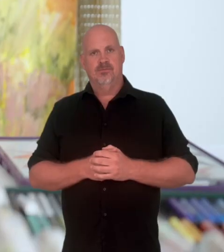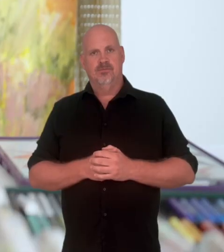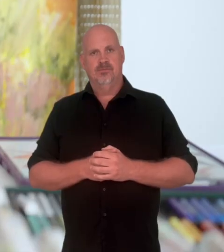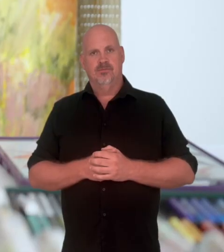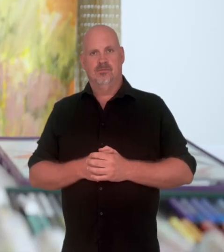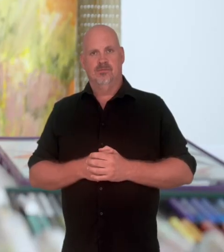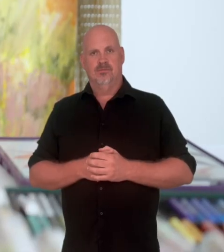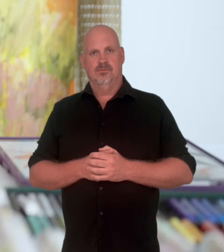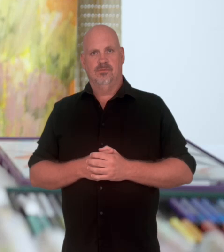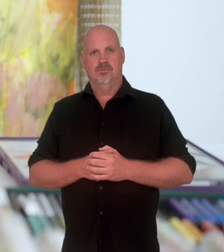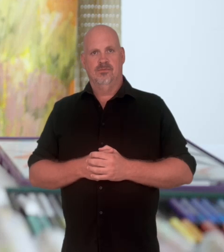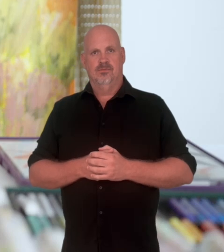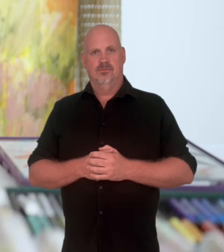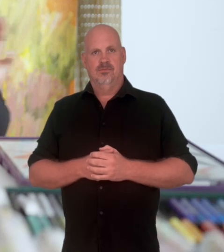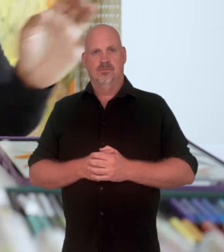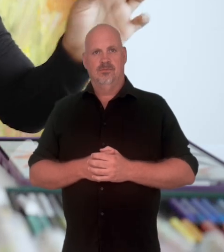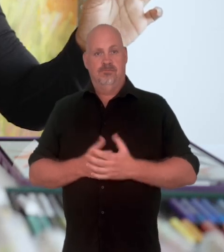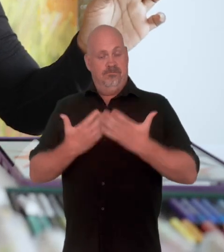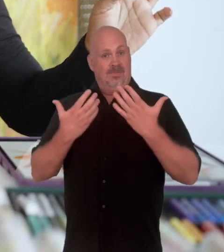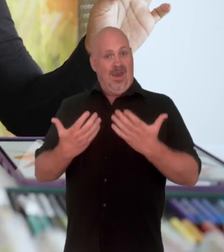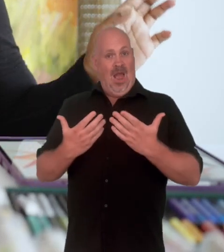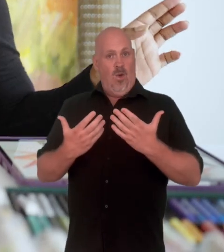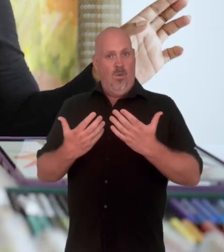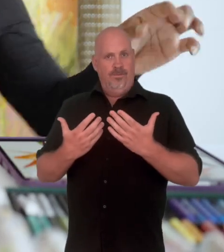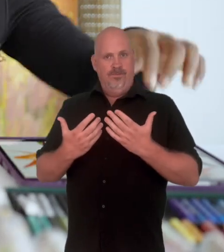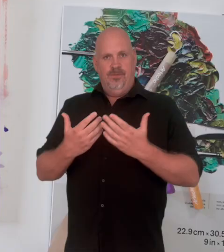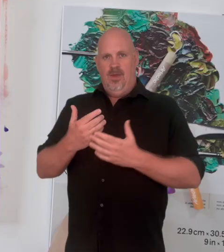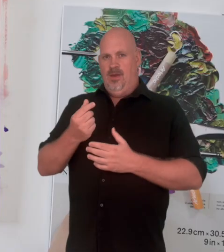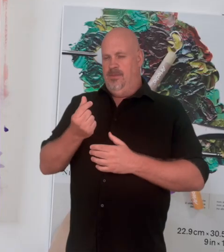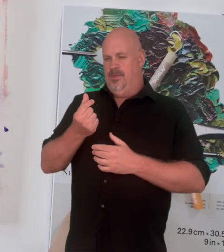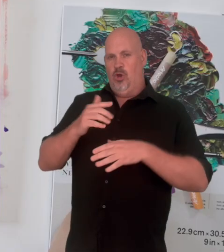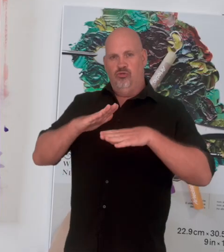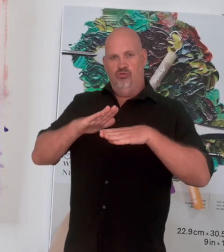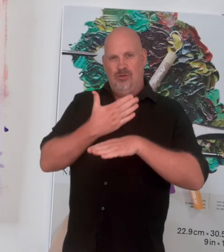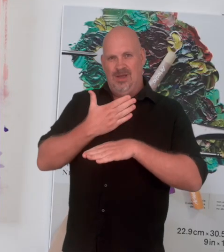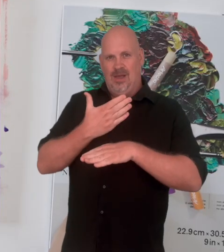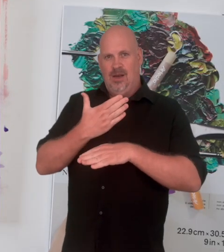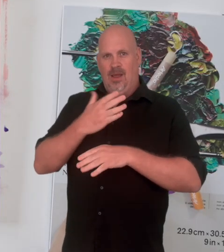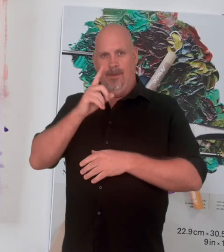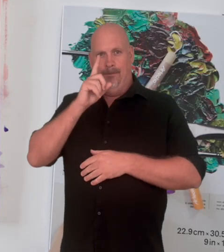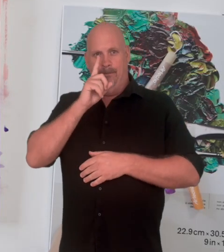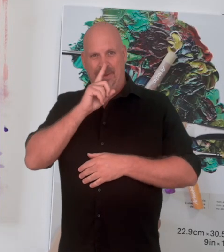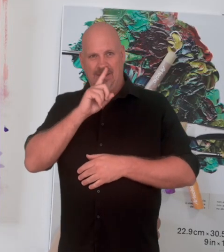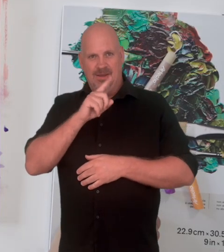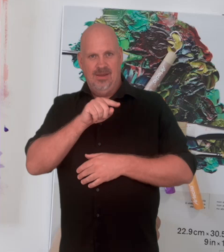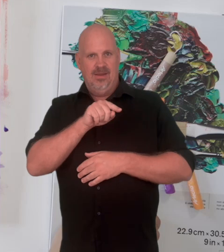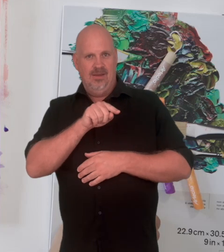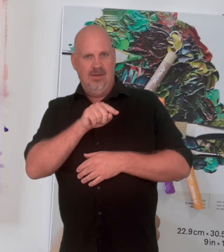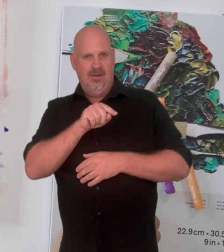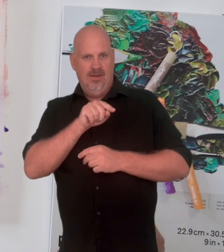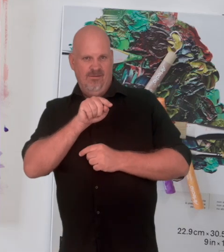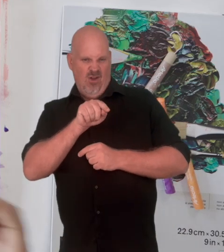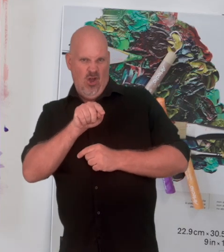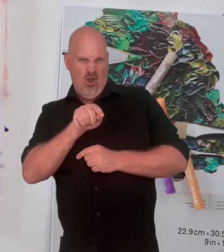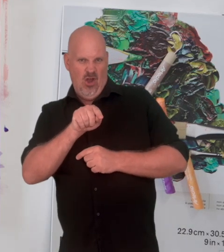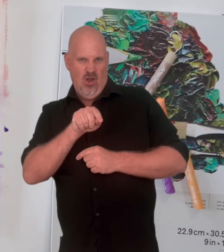Yay. Now we're going to bring out a little bit of green and pink for this the stem bits of the